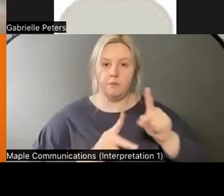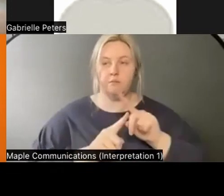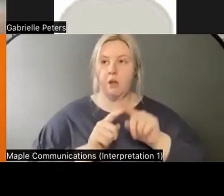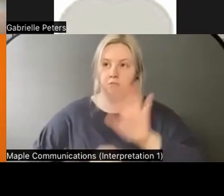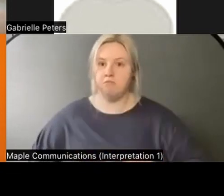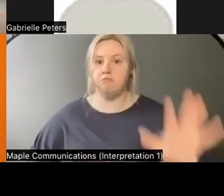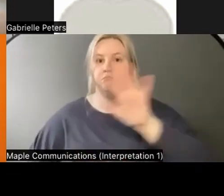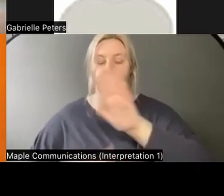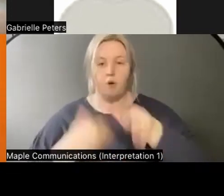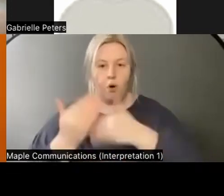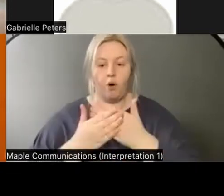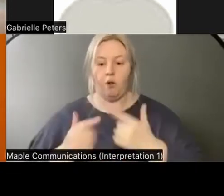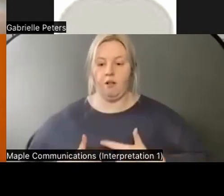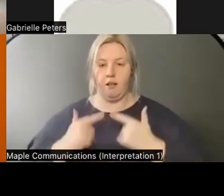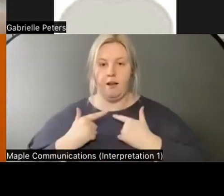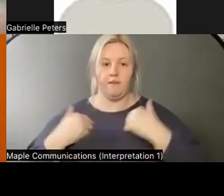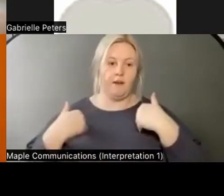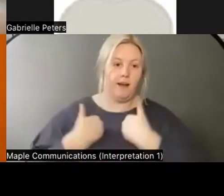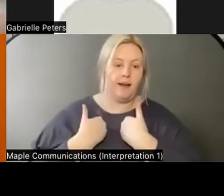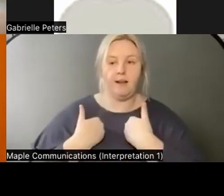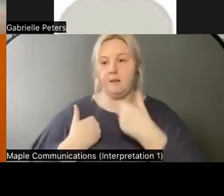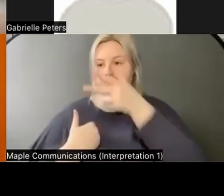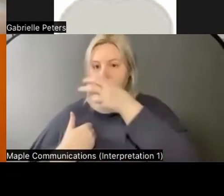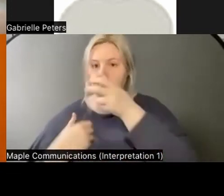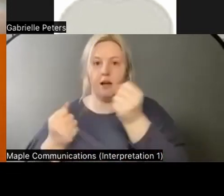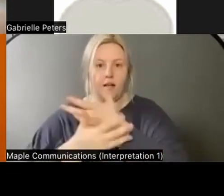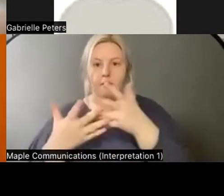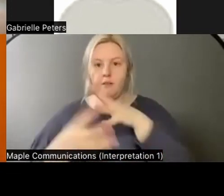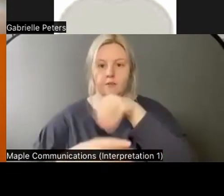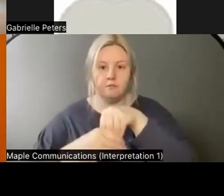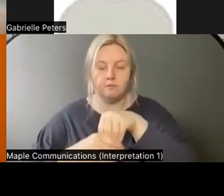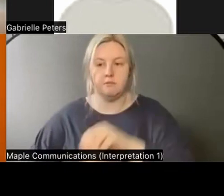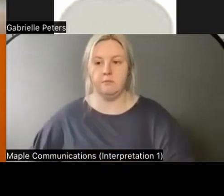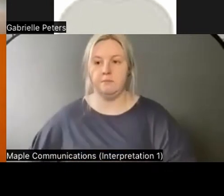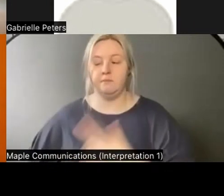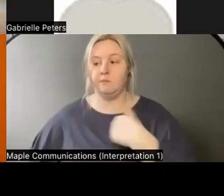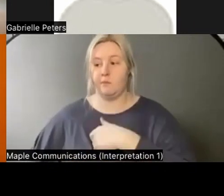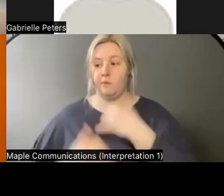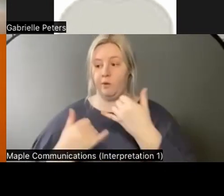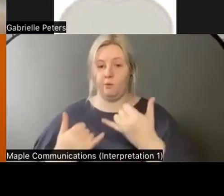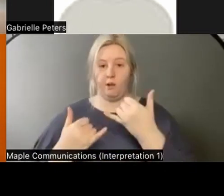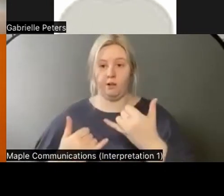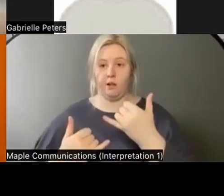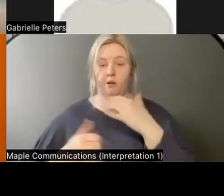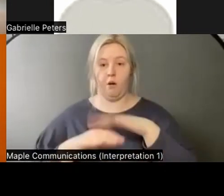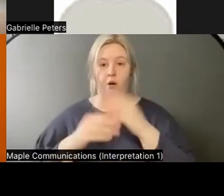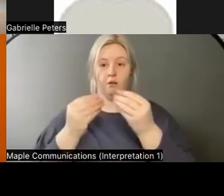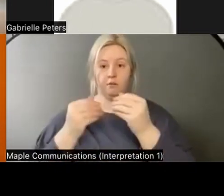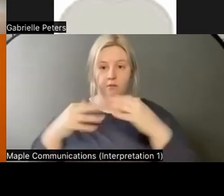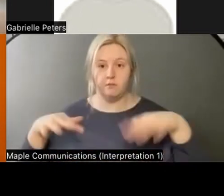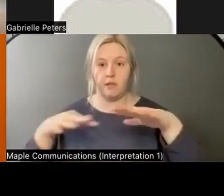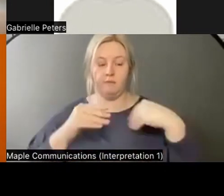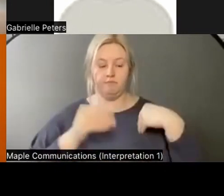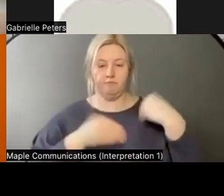besieged planet. We are located on the lands which are the ancestral